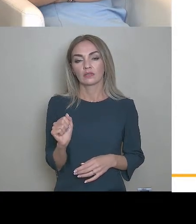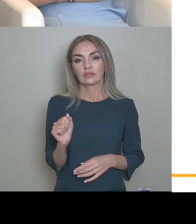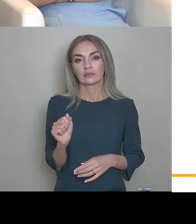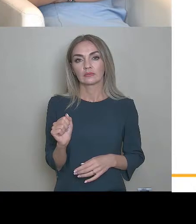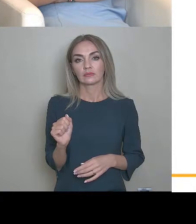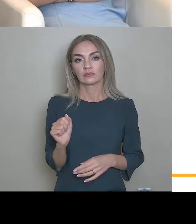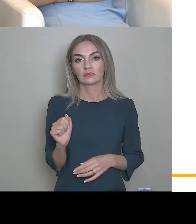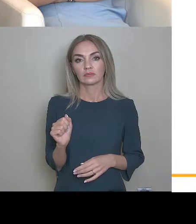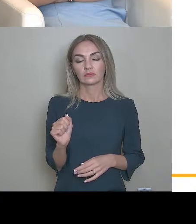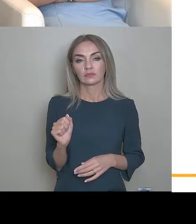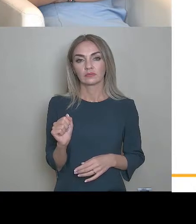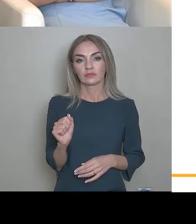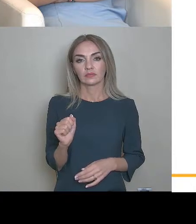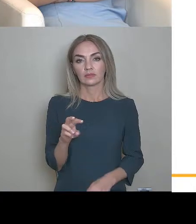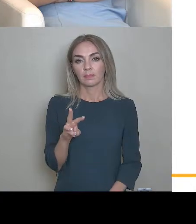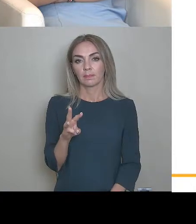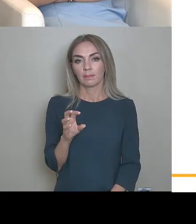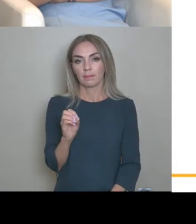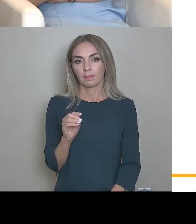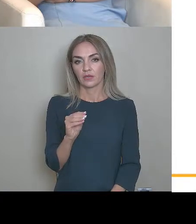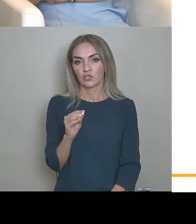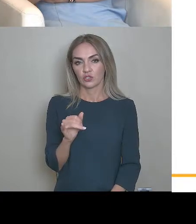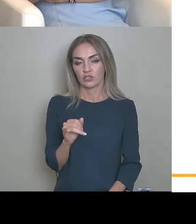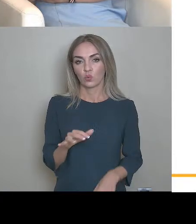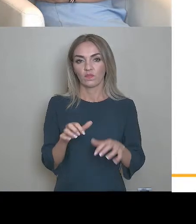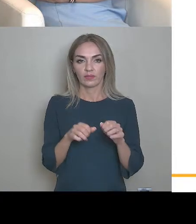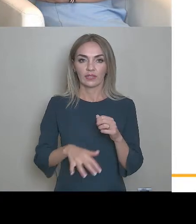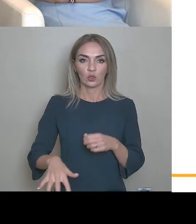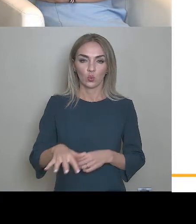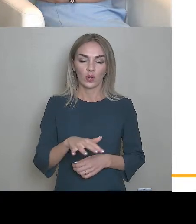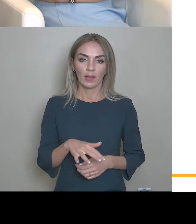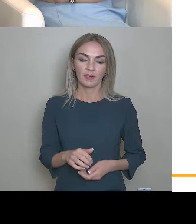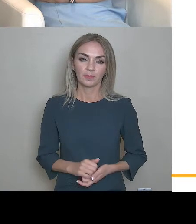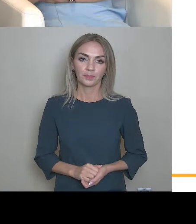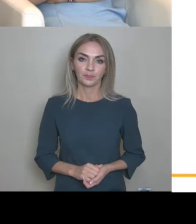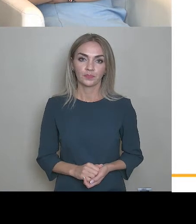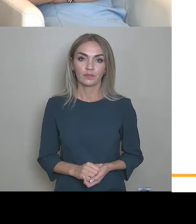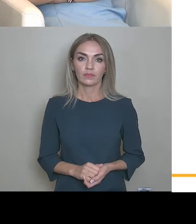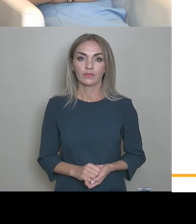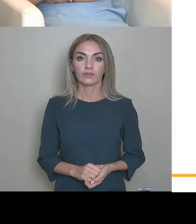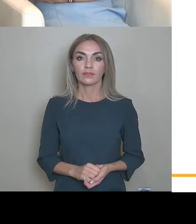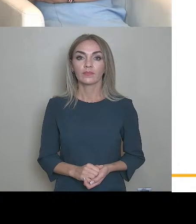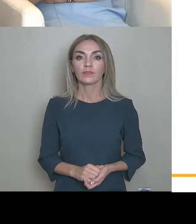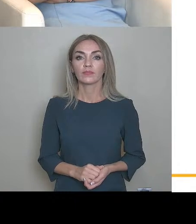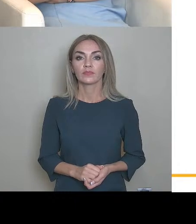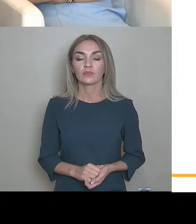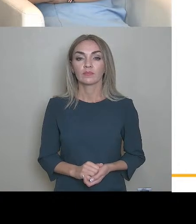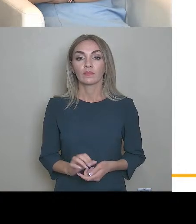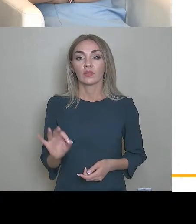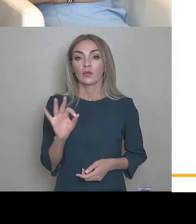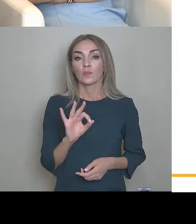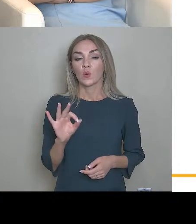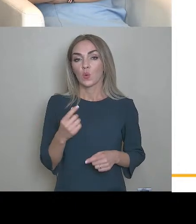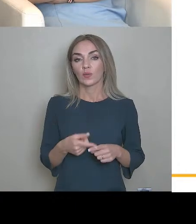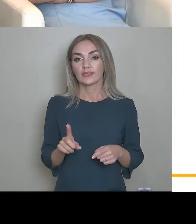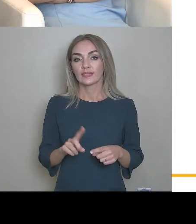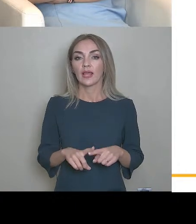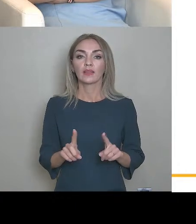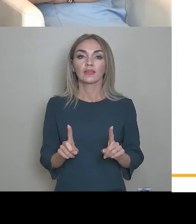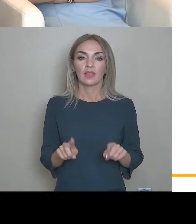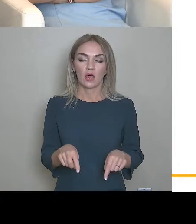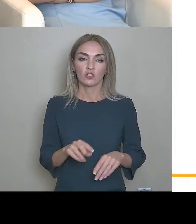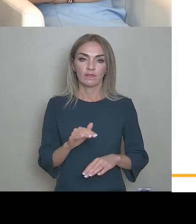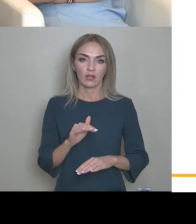security issues at the upcoming elections in the areas close to the front